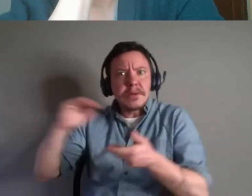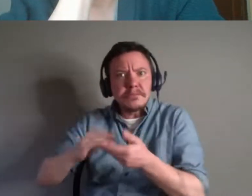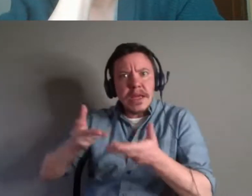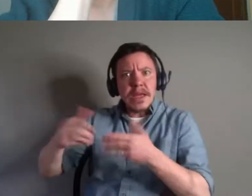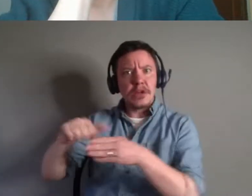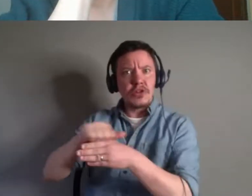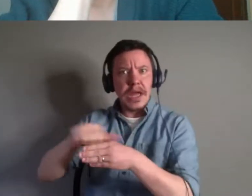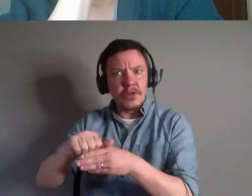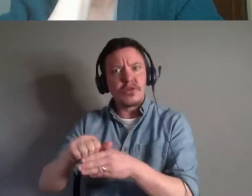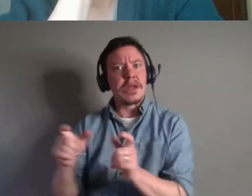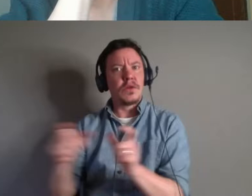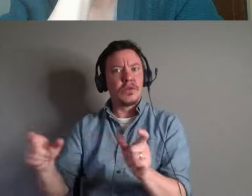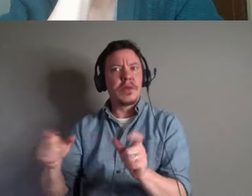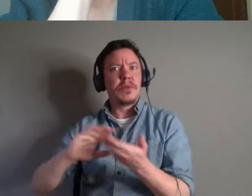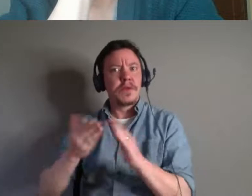those members of the community?